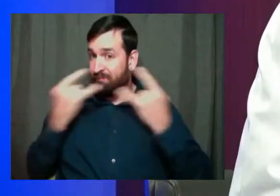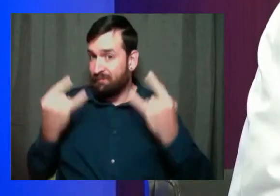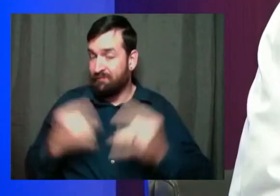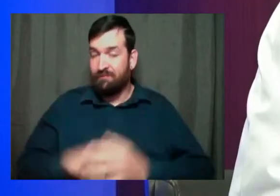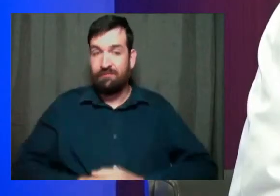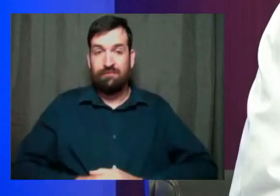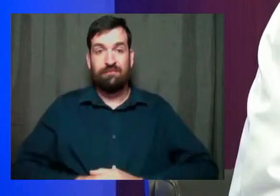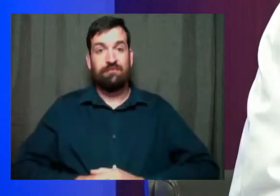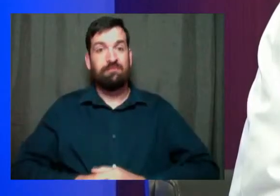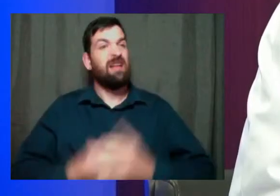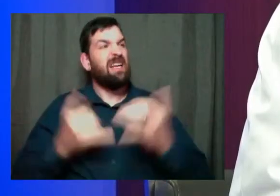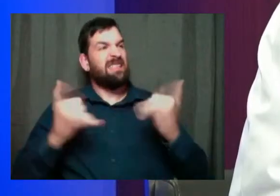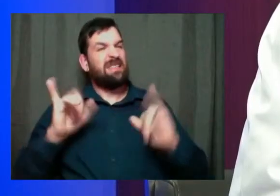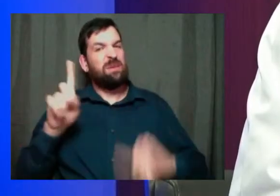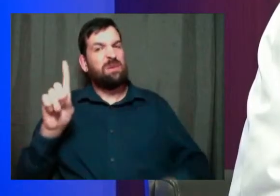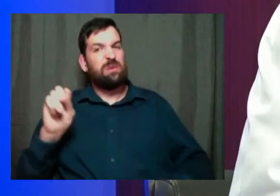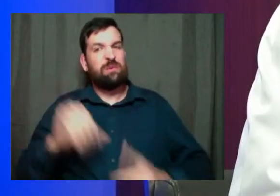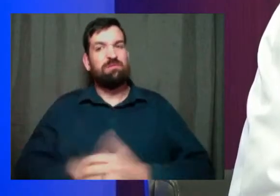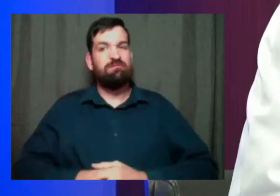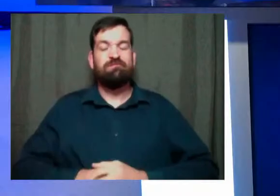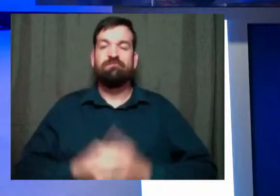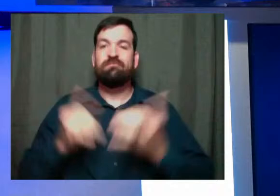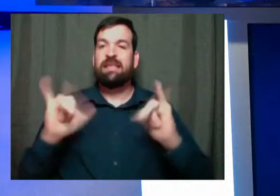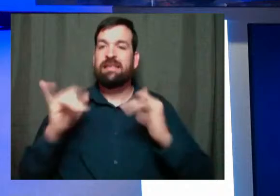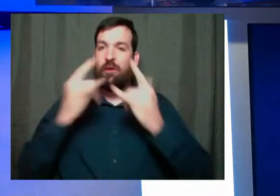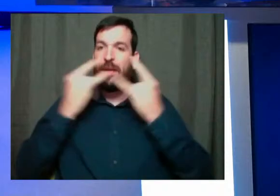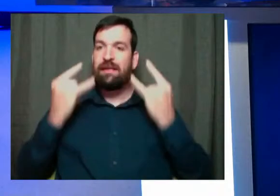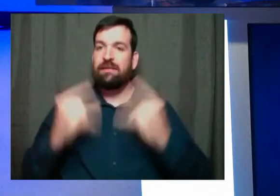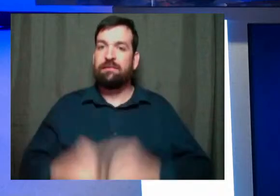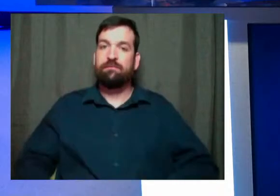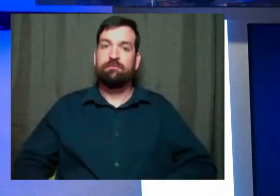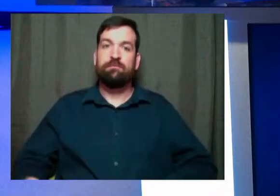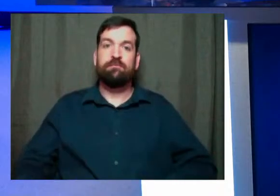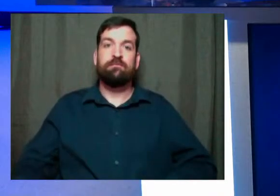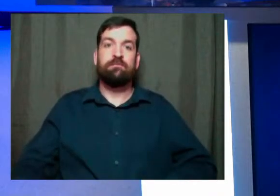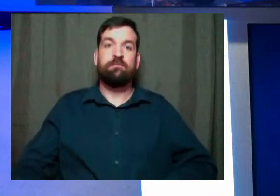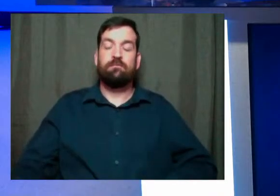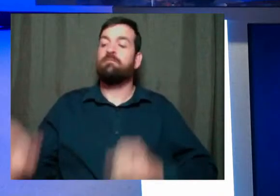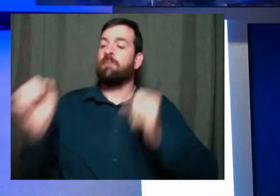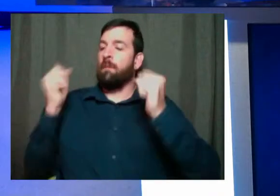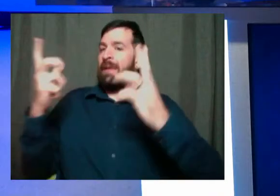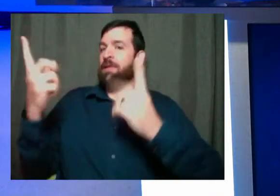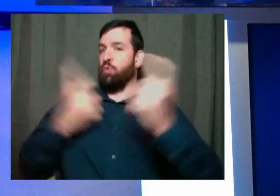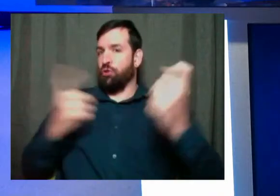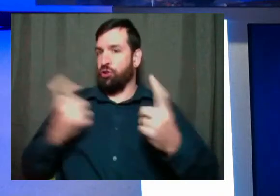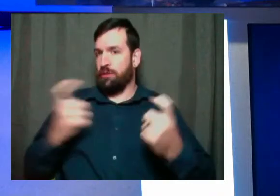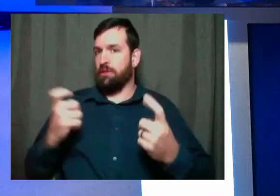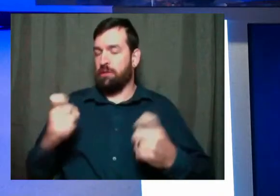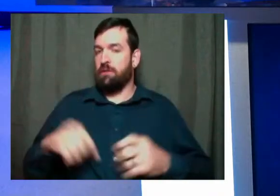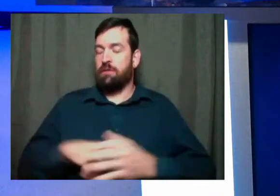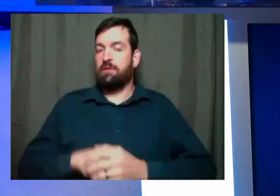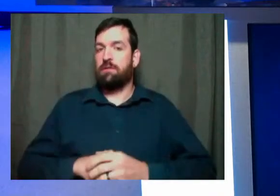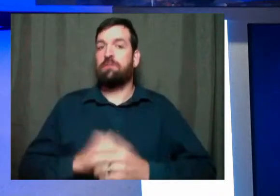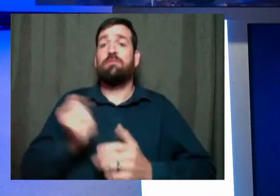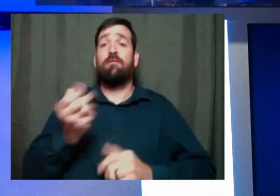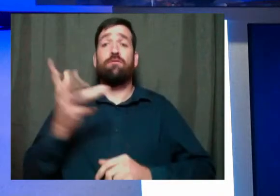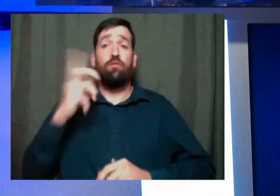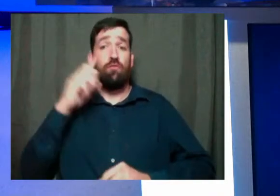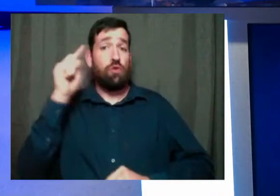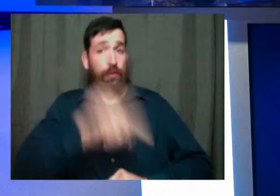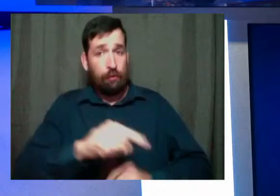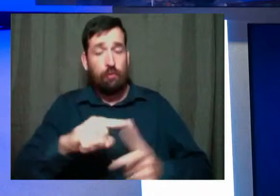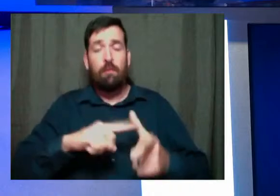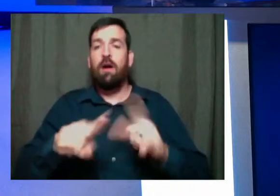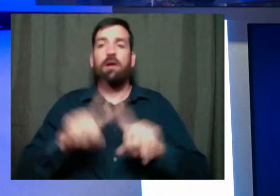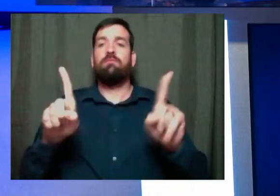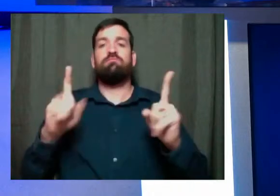still do. So I still wear my mask. So. Okay, so we're getting a bunch of questions. So I'm going to I have a few for you, but I want to jump in and get